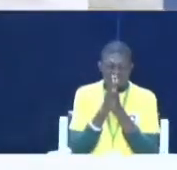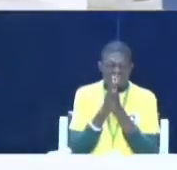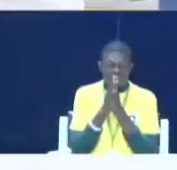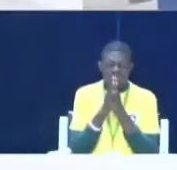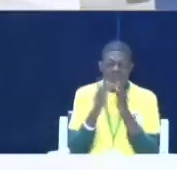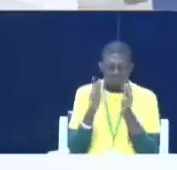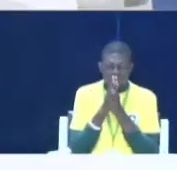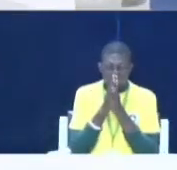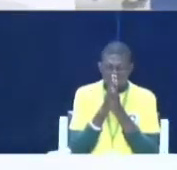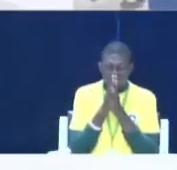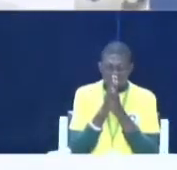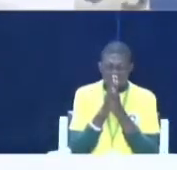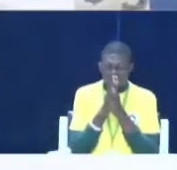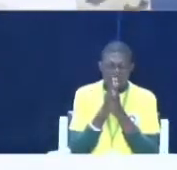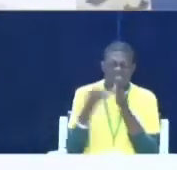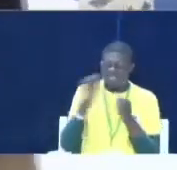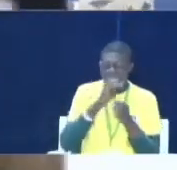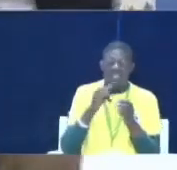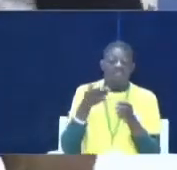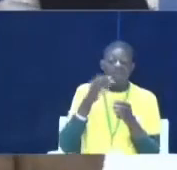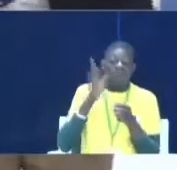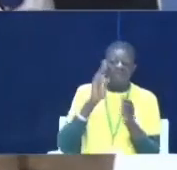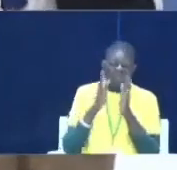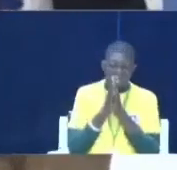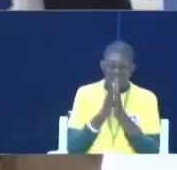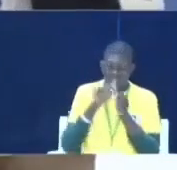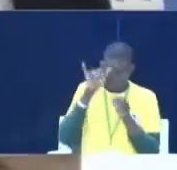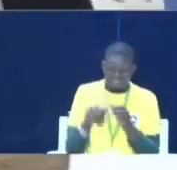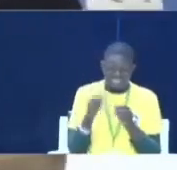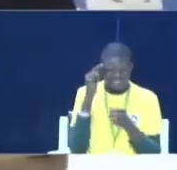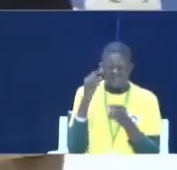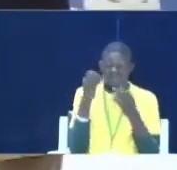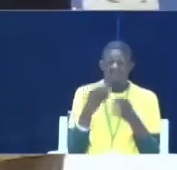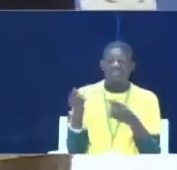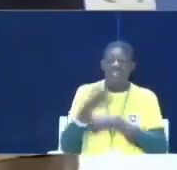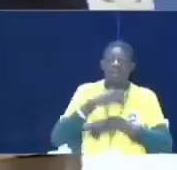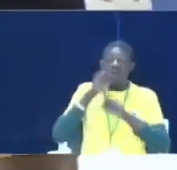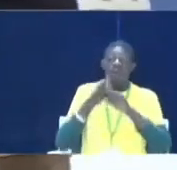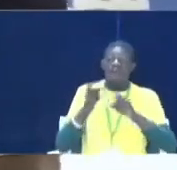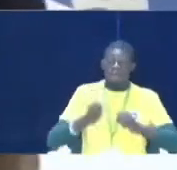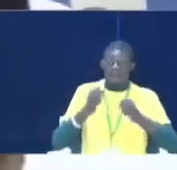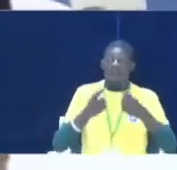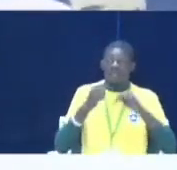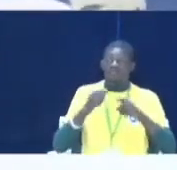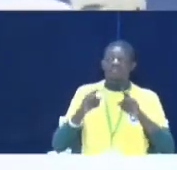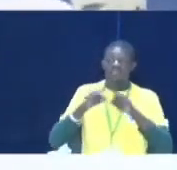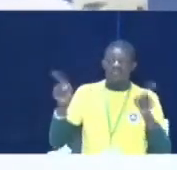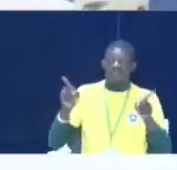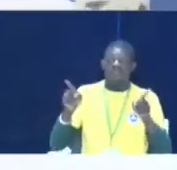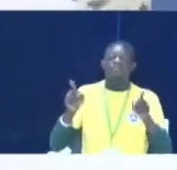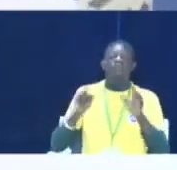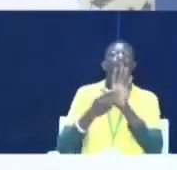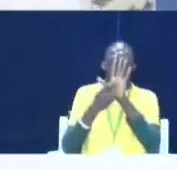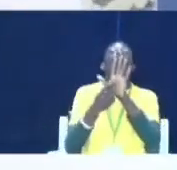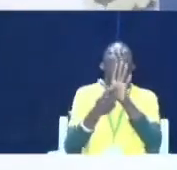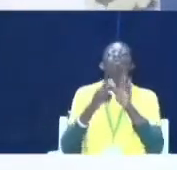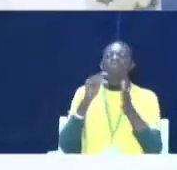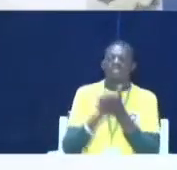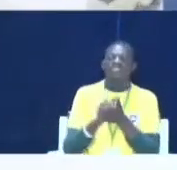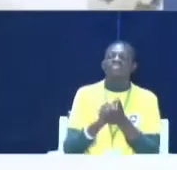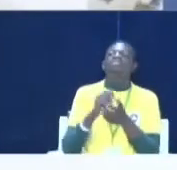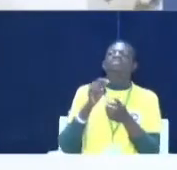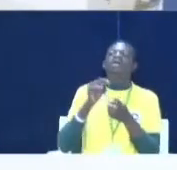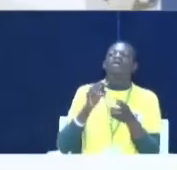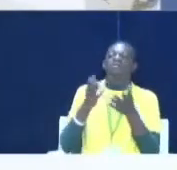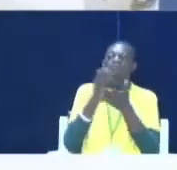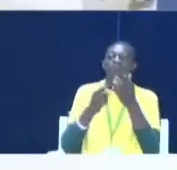praying. They stayed for days. When the power came, the difference was clear. There is something that